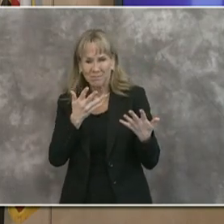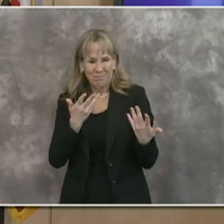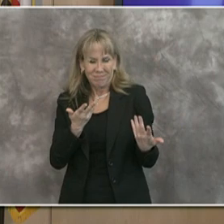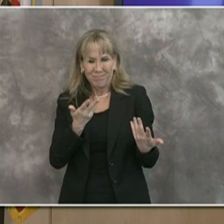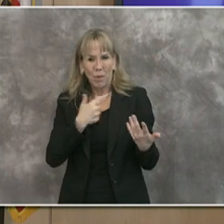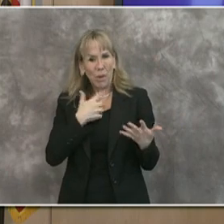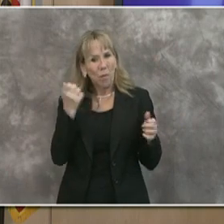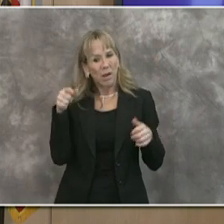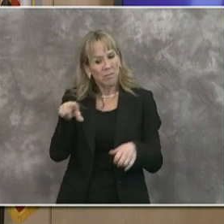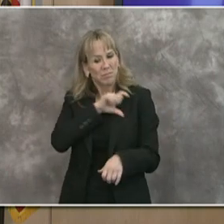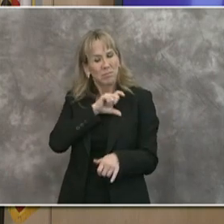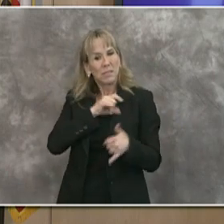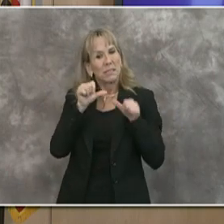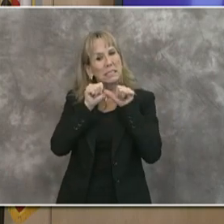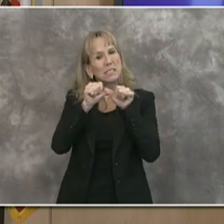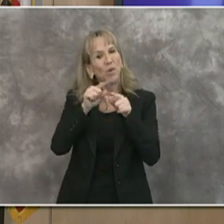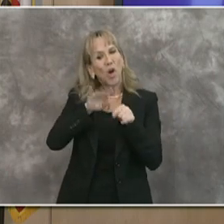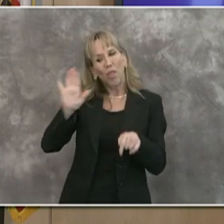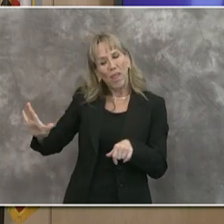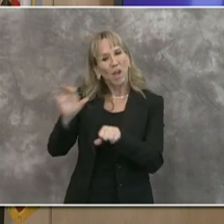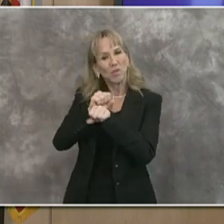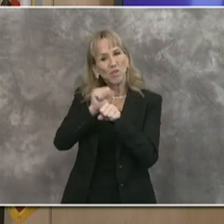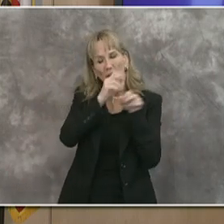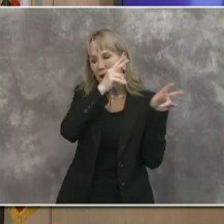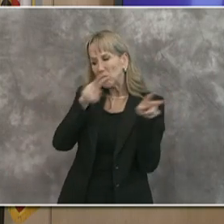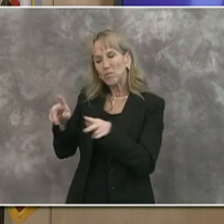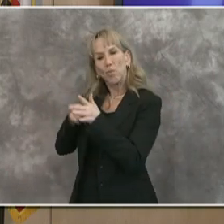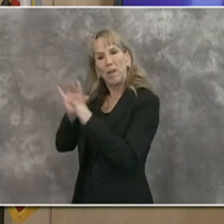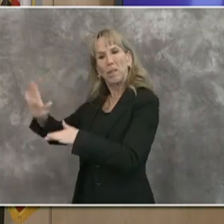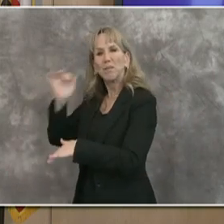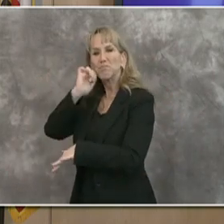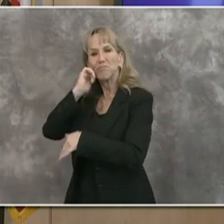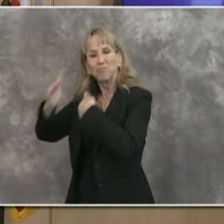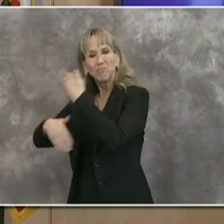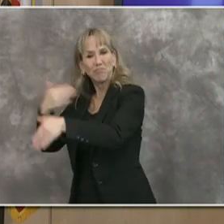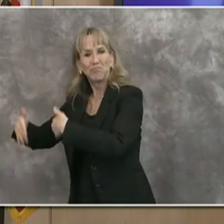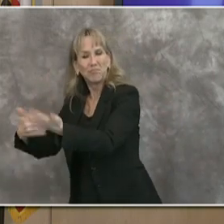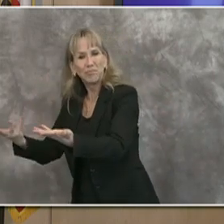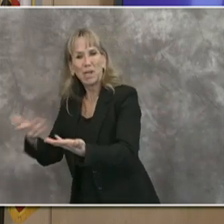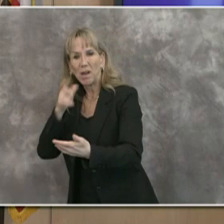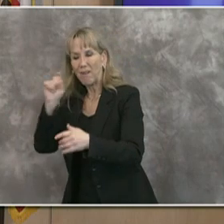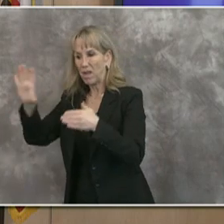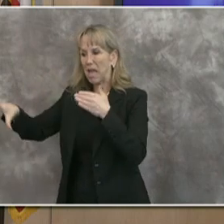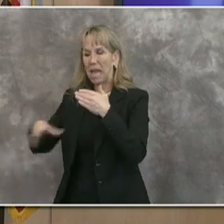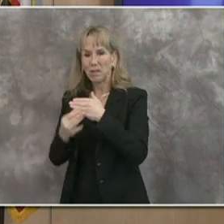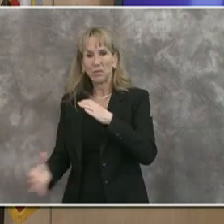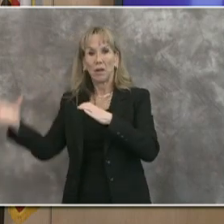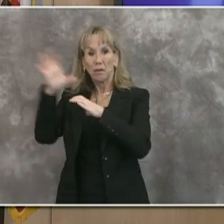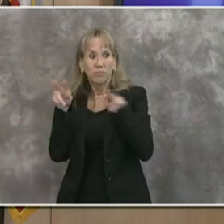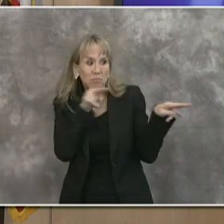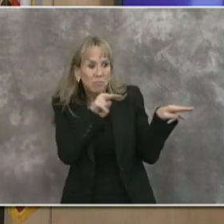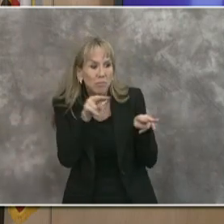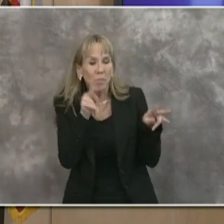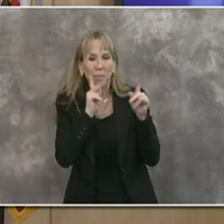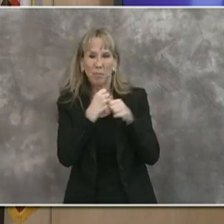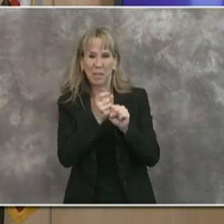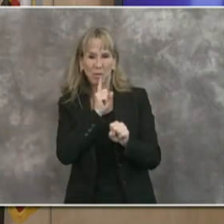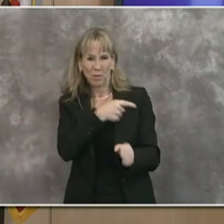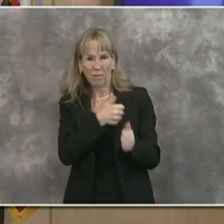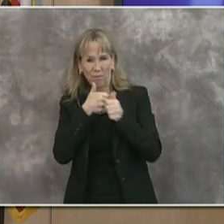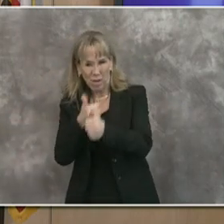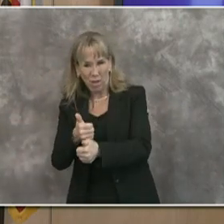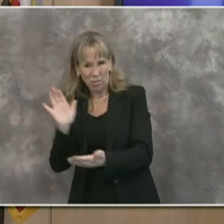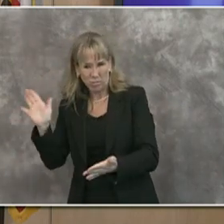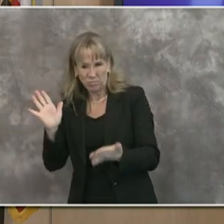that they're doing in order to enforce public health orders that are designed to protect everyone. And so we believe that, generally speaking, we've seen